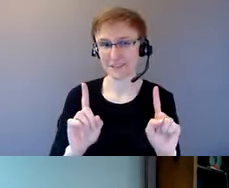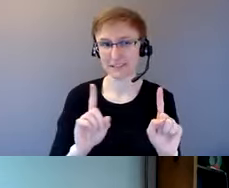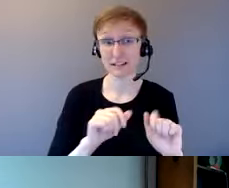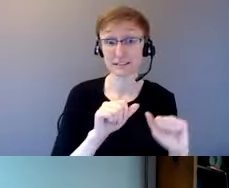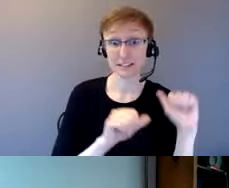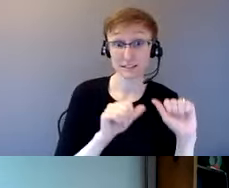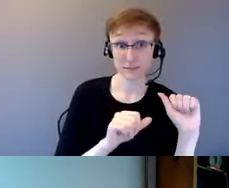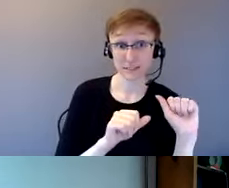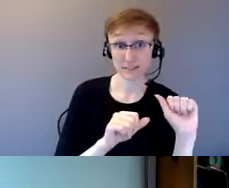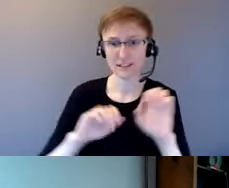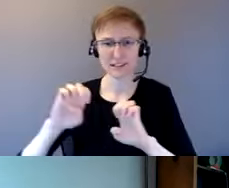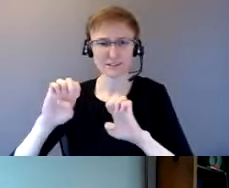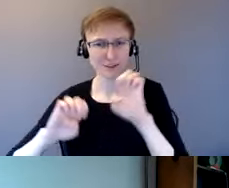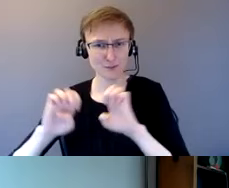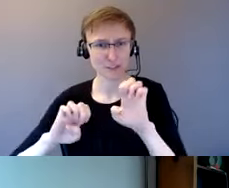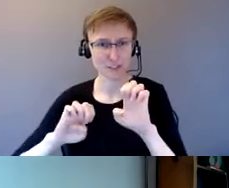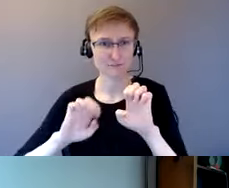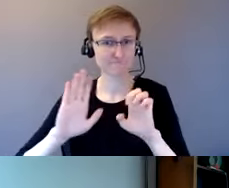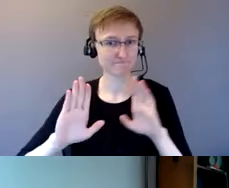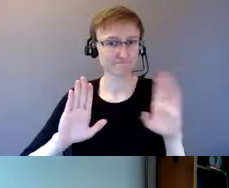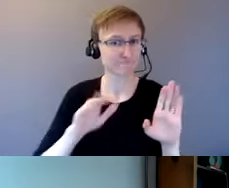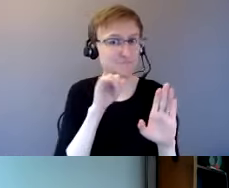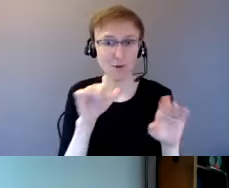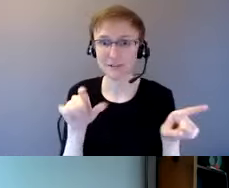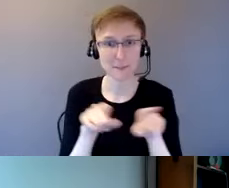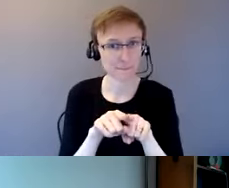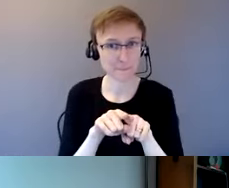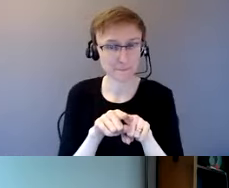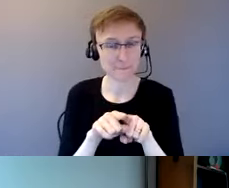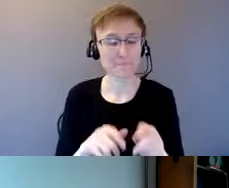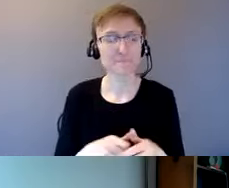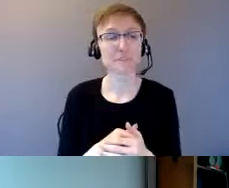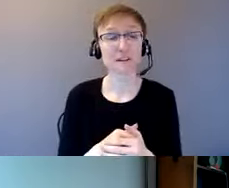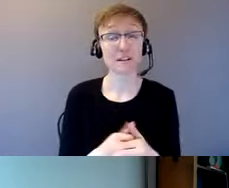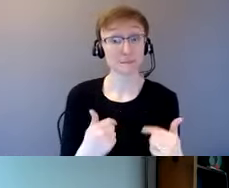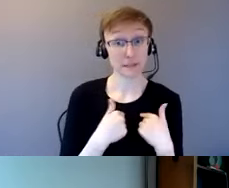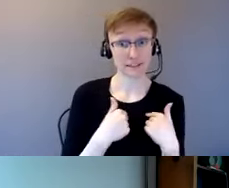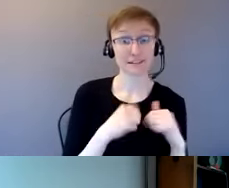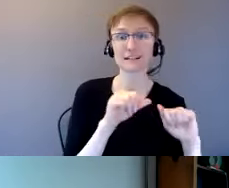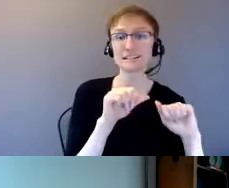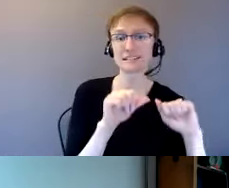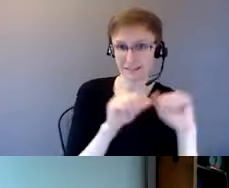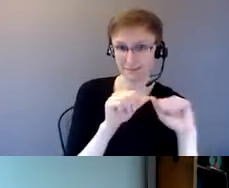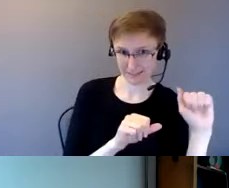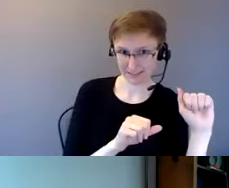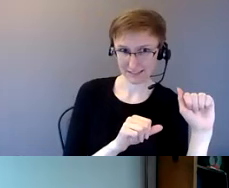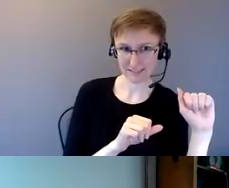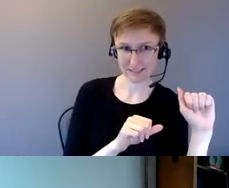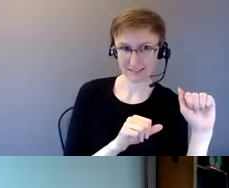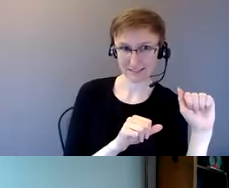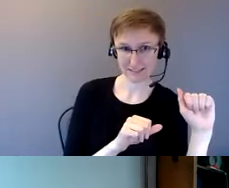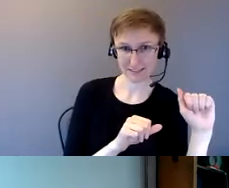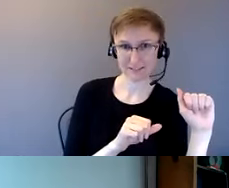capacity evaluation. So as I said, I do a capacity assessment as a designated capacity